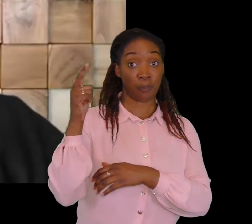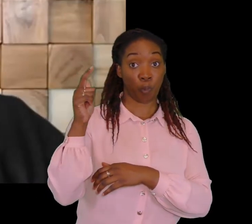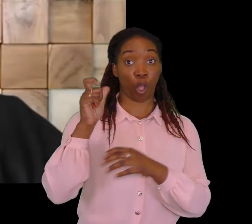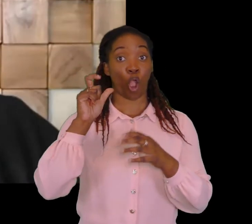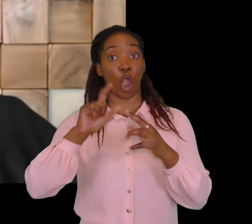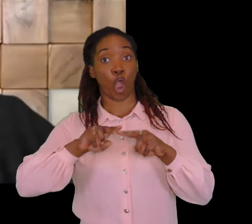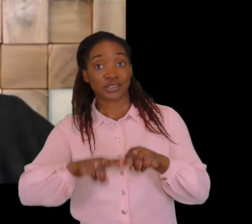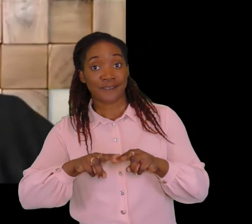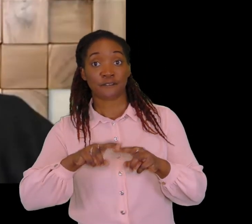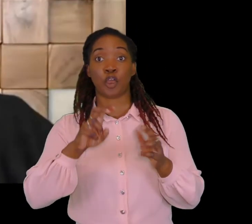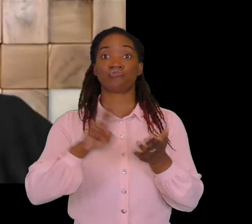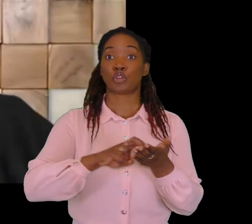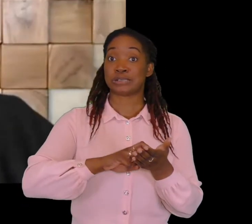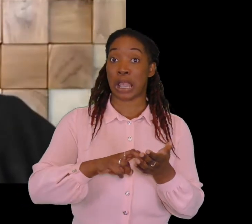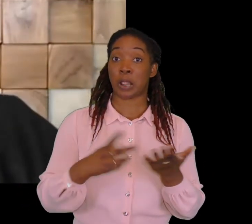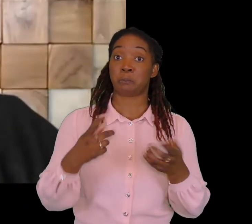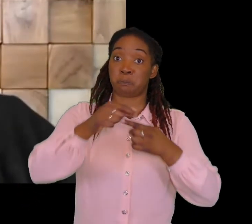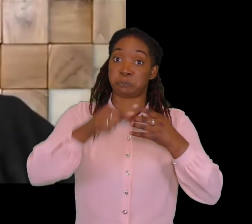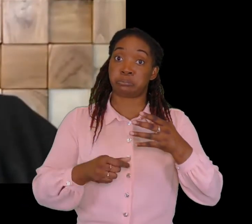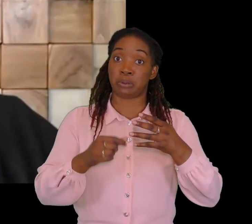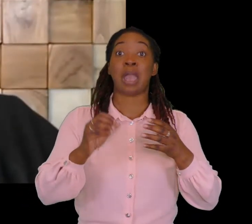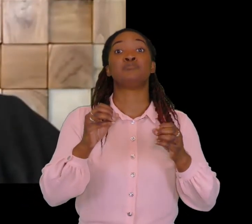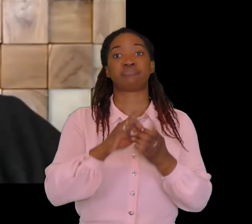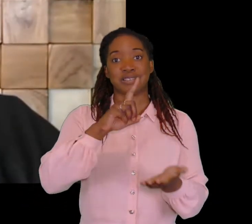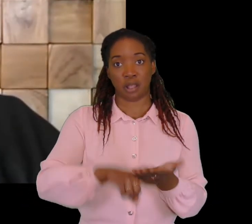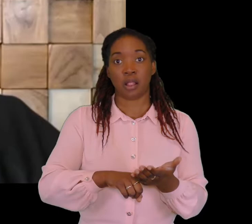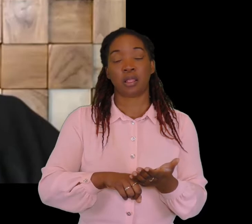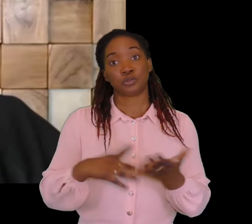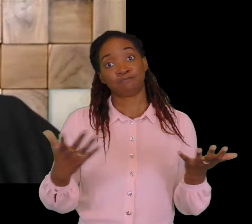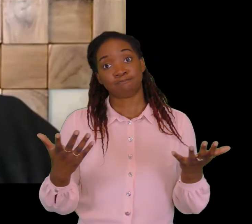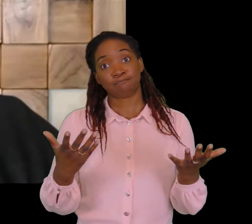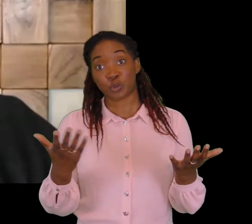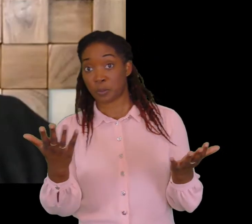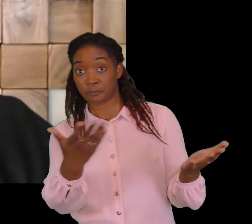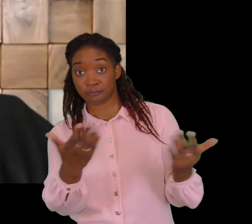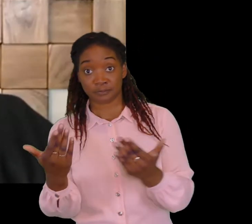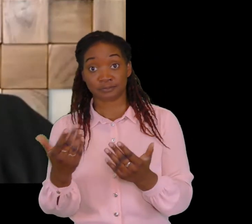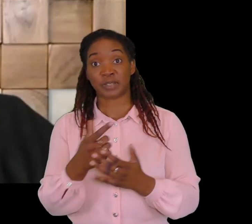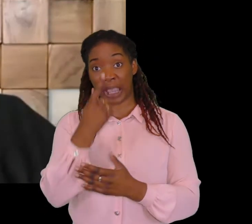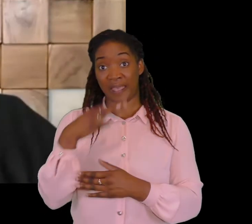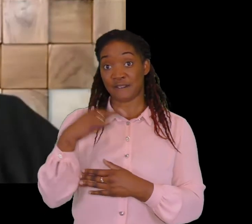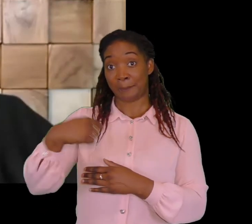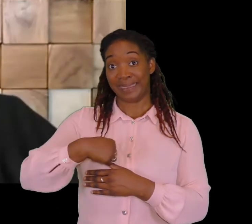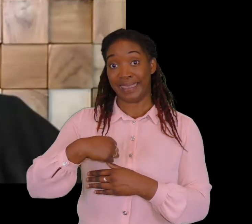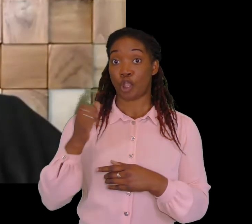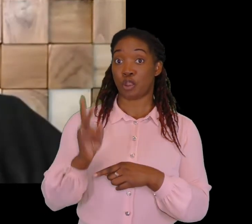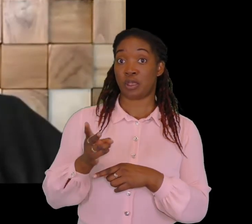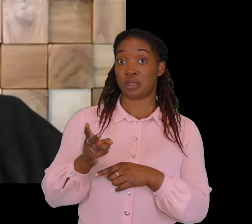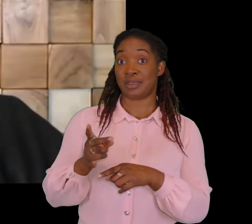Rochdale, too. And Bristol. Do feel free to invite me to speak another time. And another